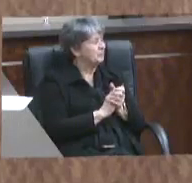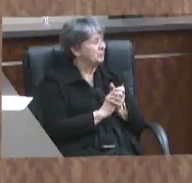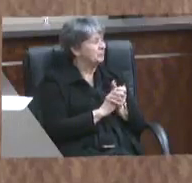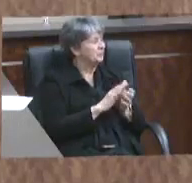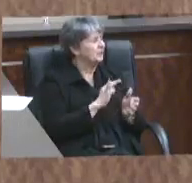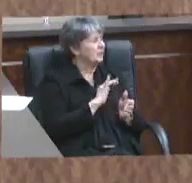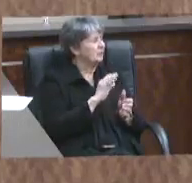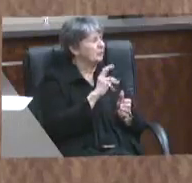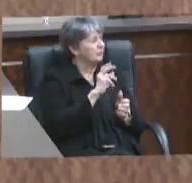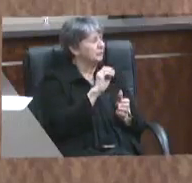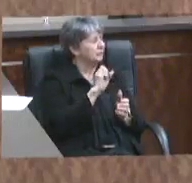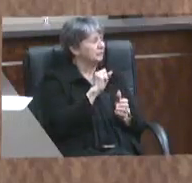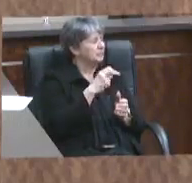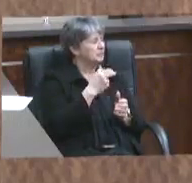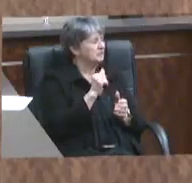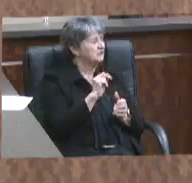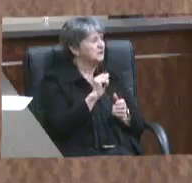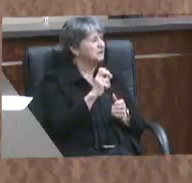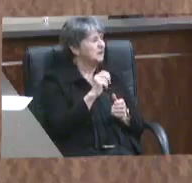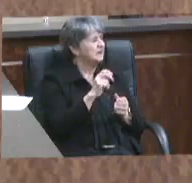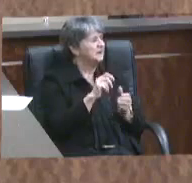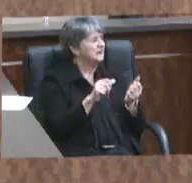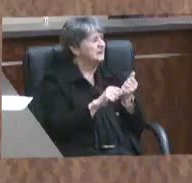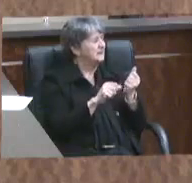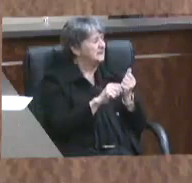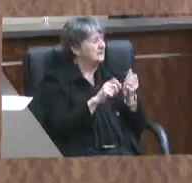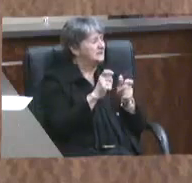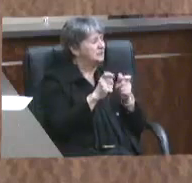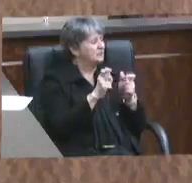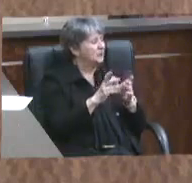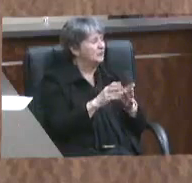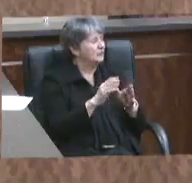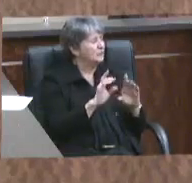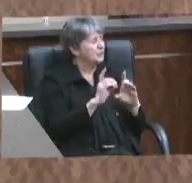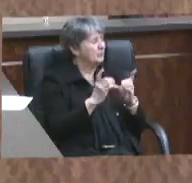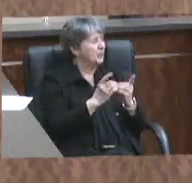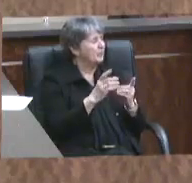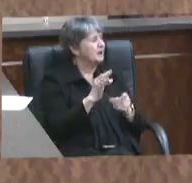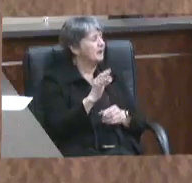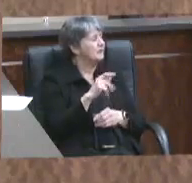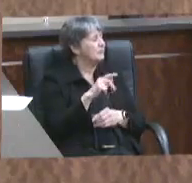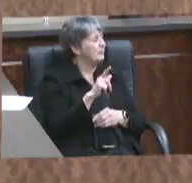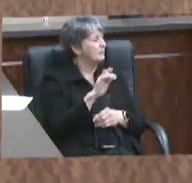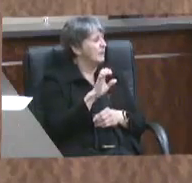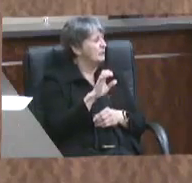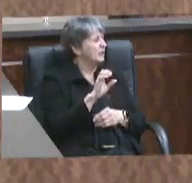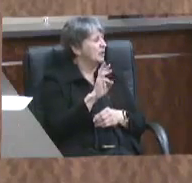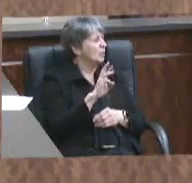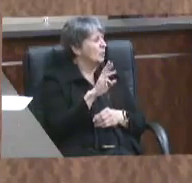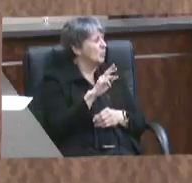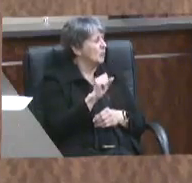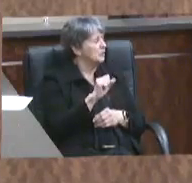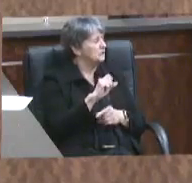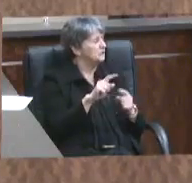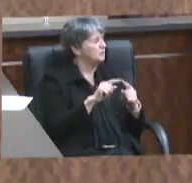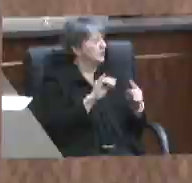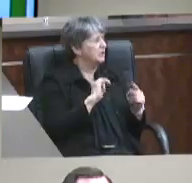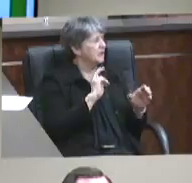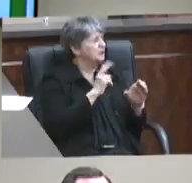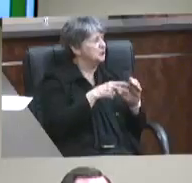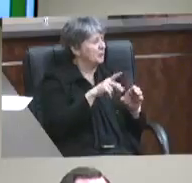I'm Joseph Ajay, Assistant Director from the Department of Public Works. When I joined Public Works